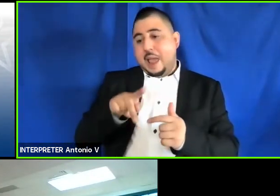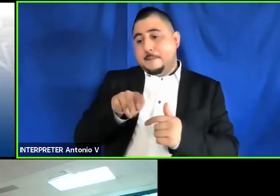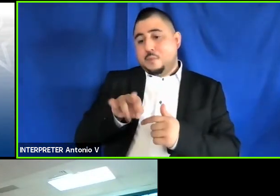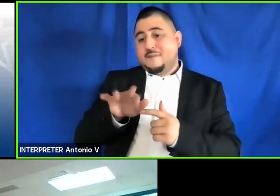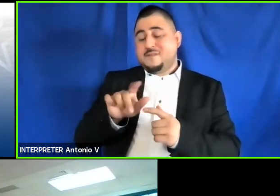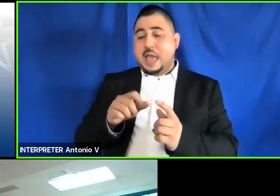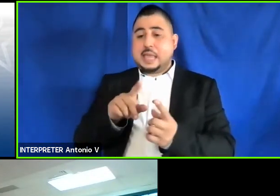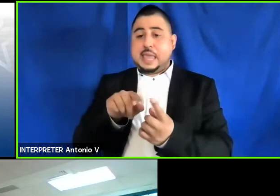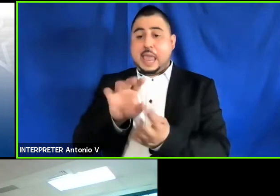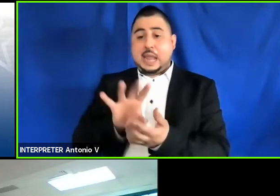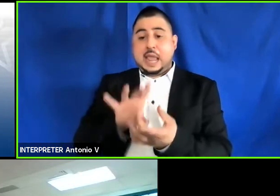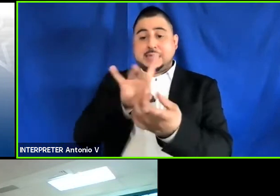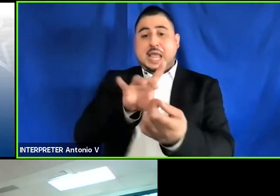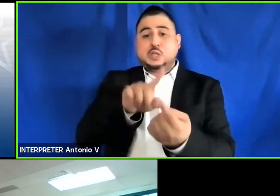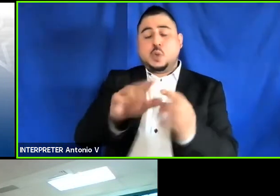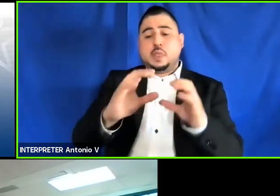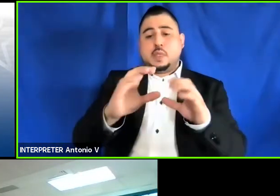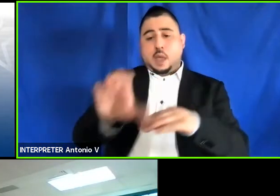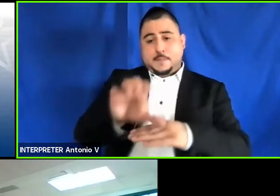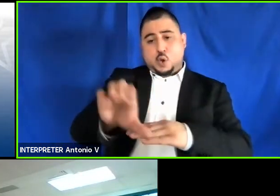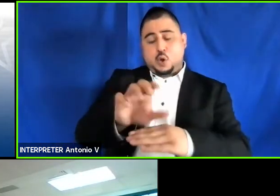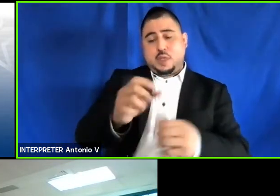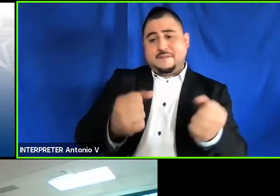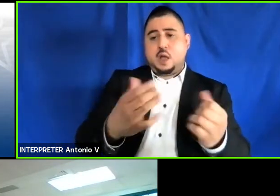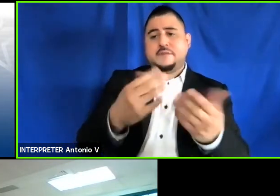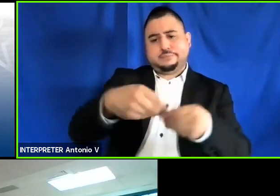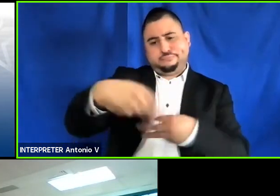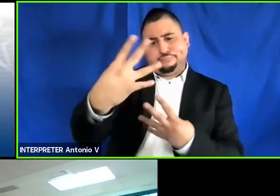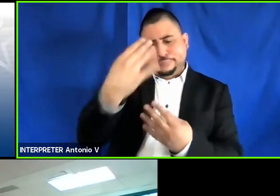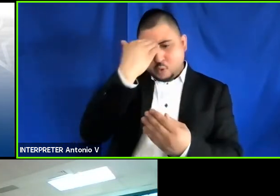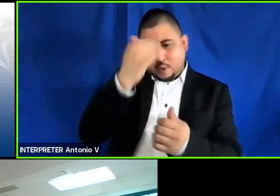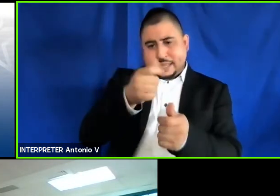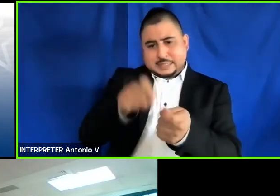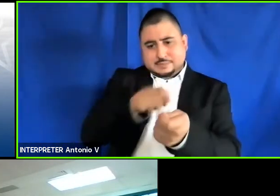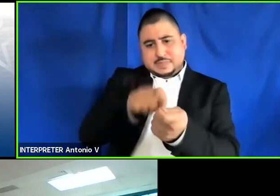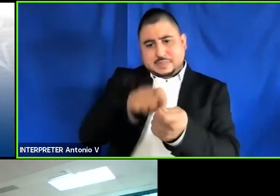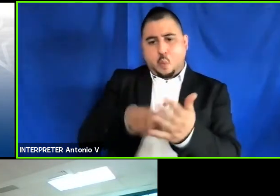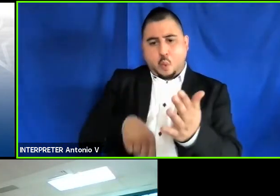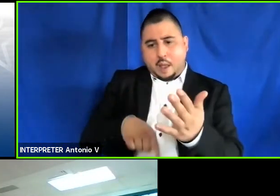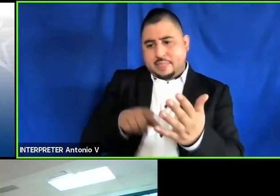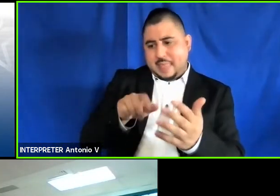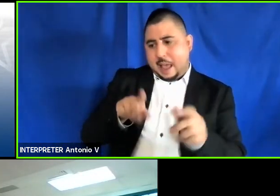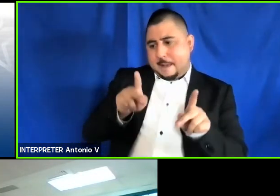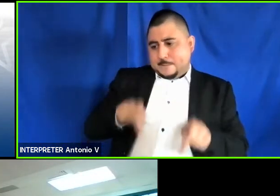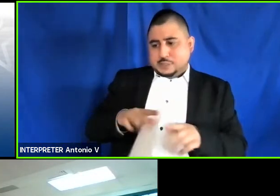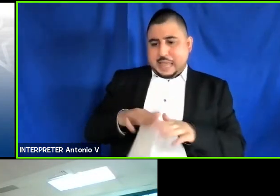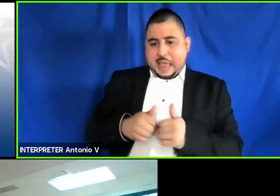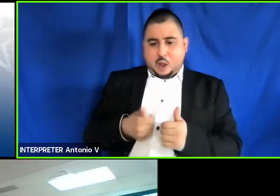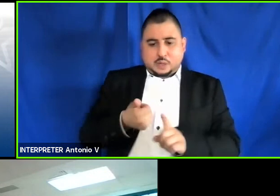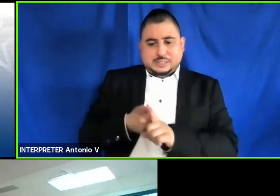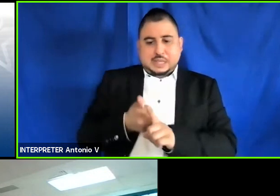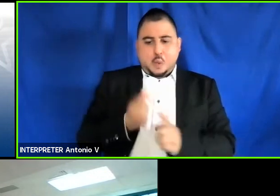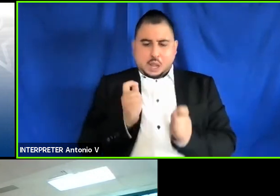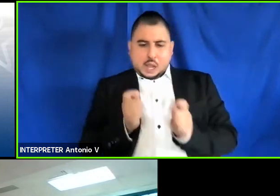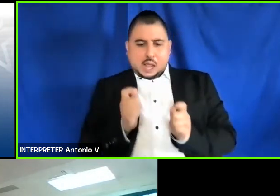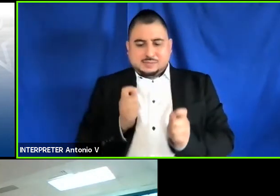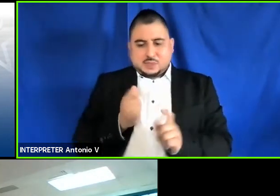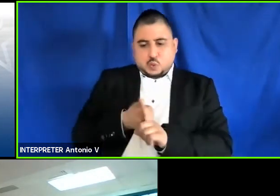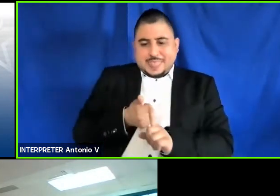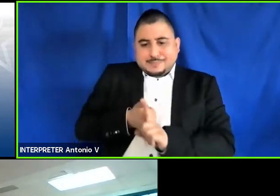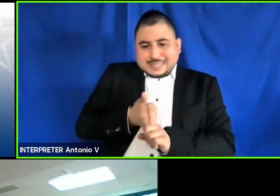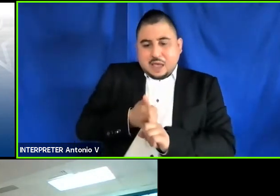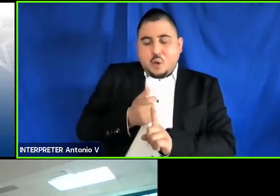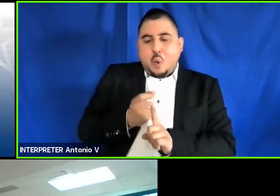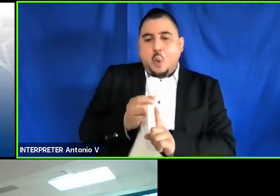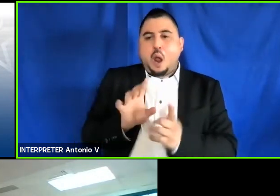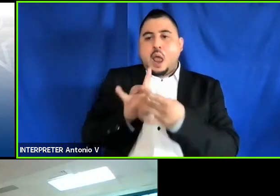communicated to the vehicle in a way that the vehicle would know all of the different multiple ways that they may want it customized, or it may need to meet